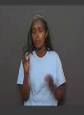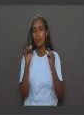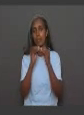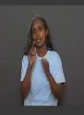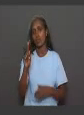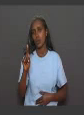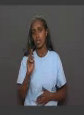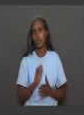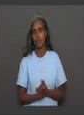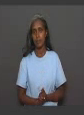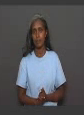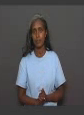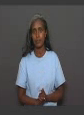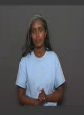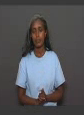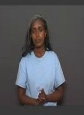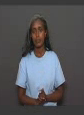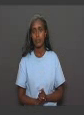50 plus 1.